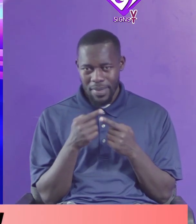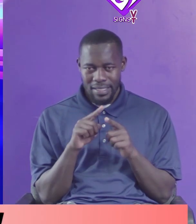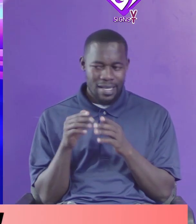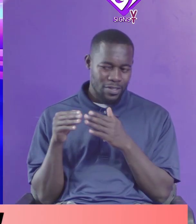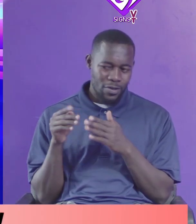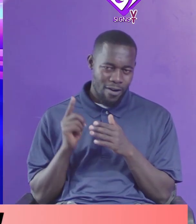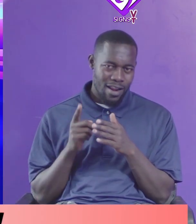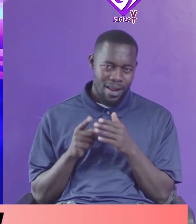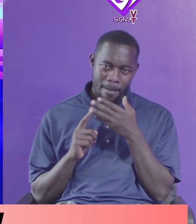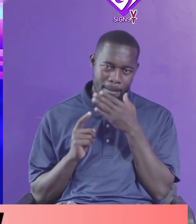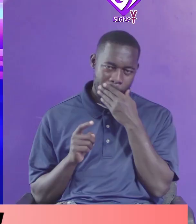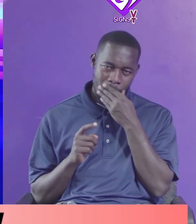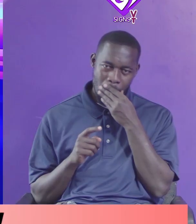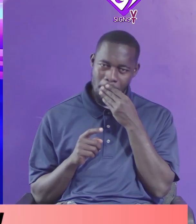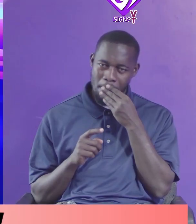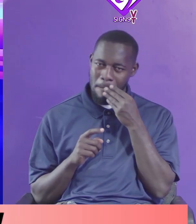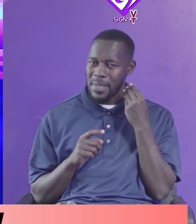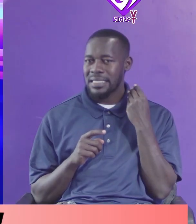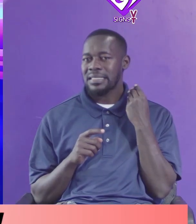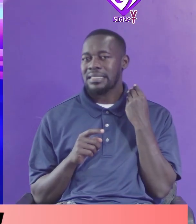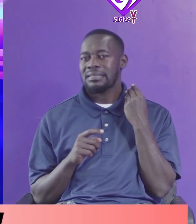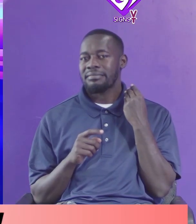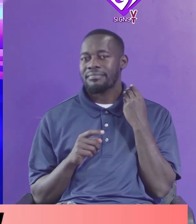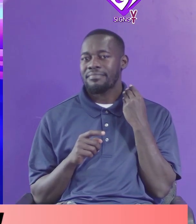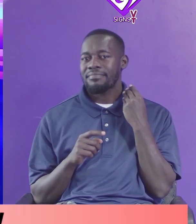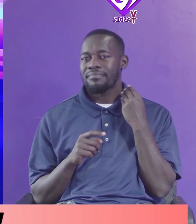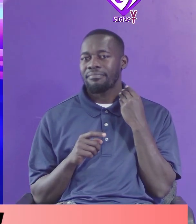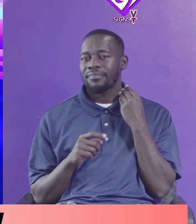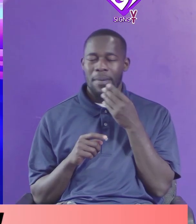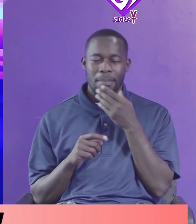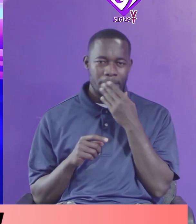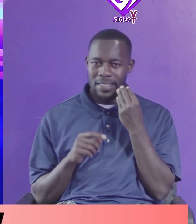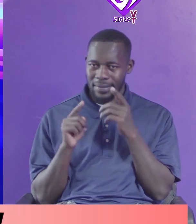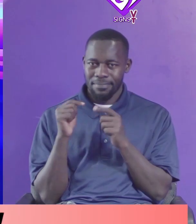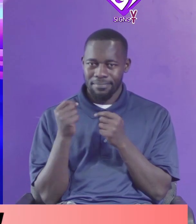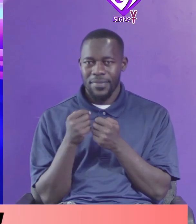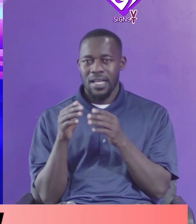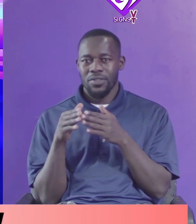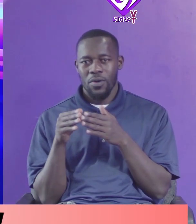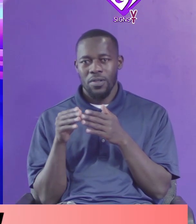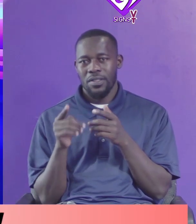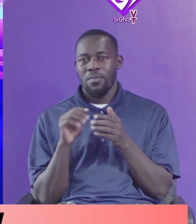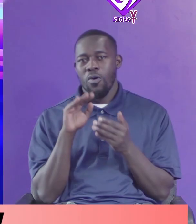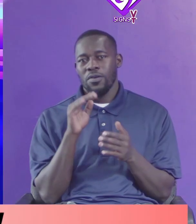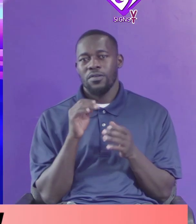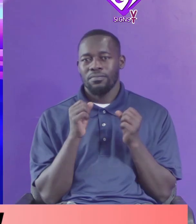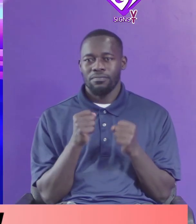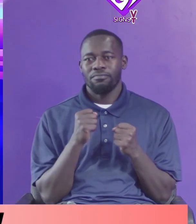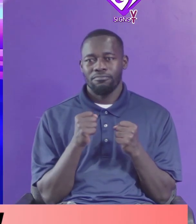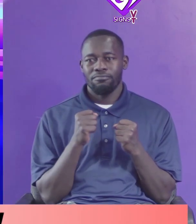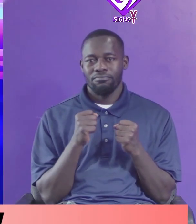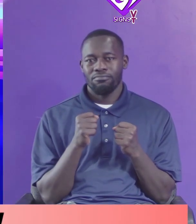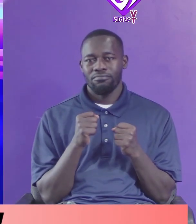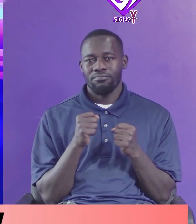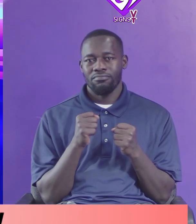Arsenal, with the individual brilliance and the collective team brilliance they've been able to show, they're more compact. Right. People just know their roles. They know when to make a